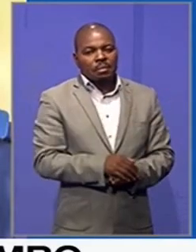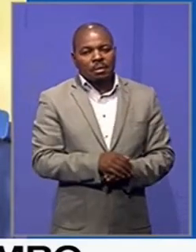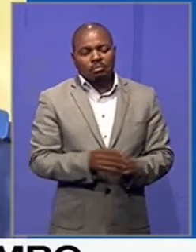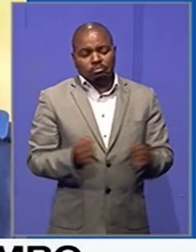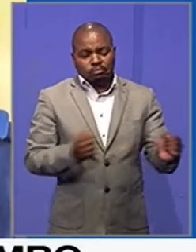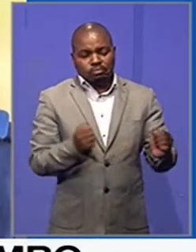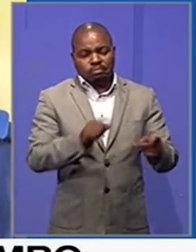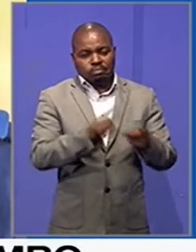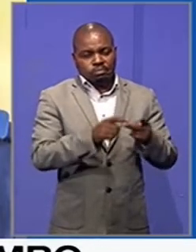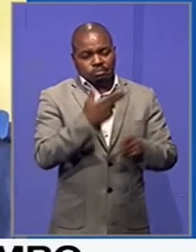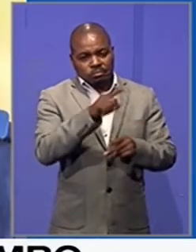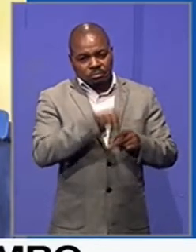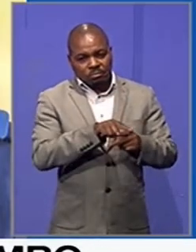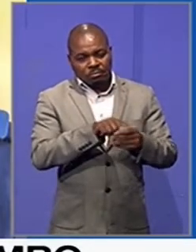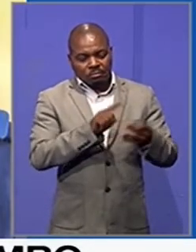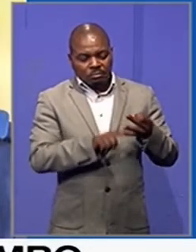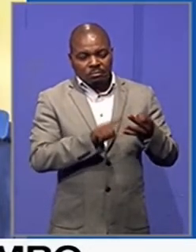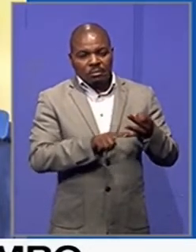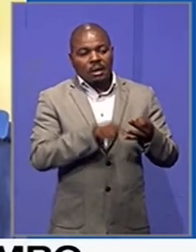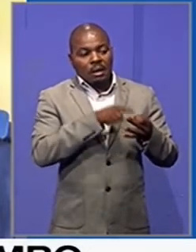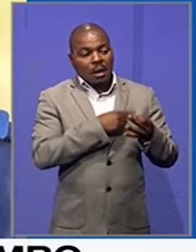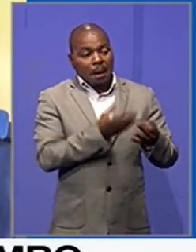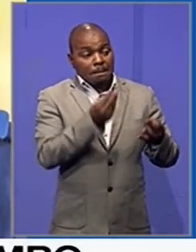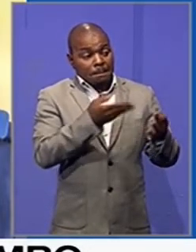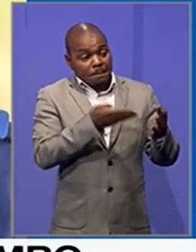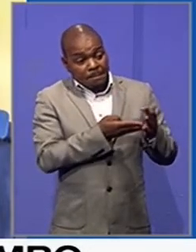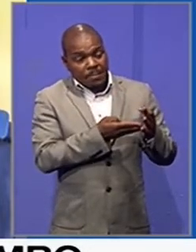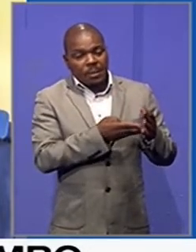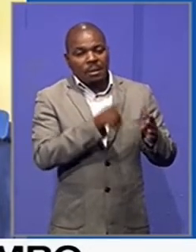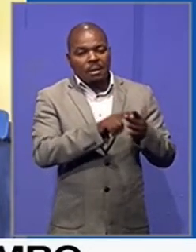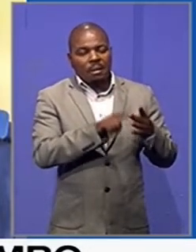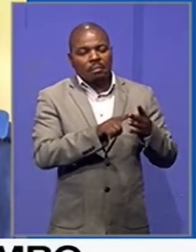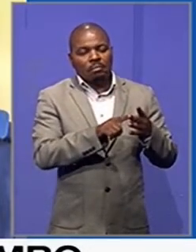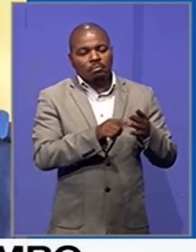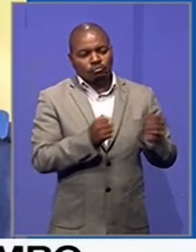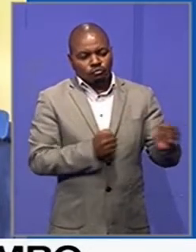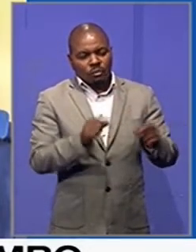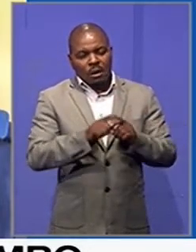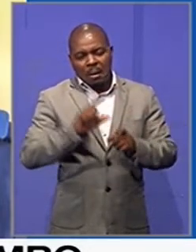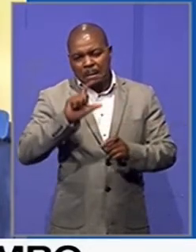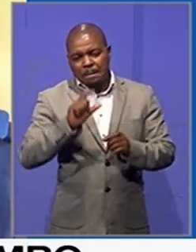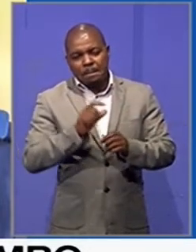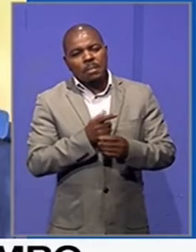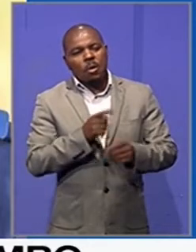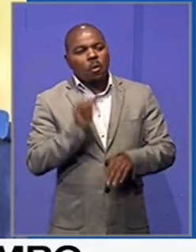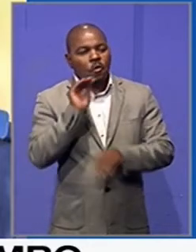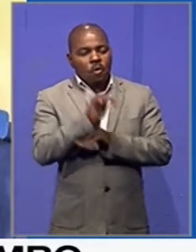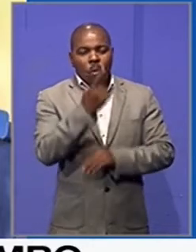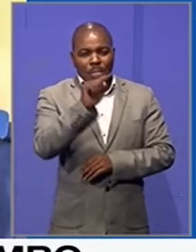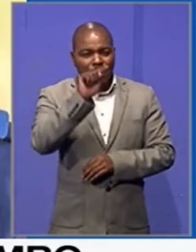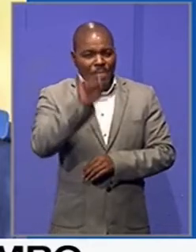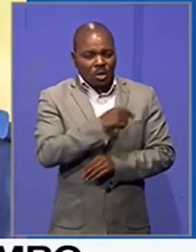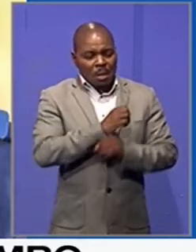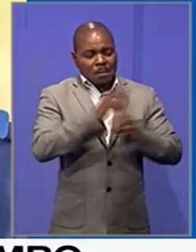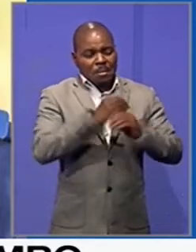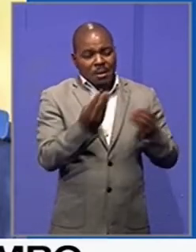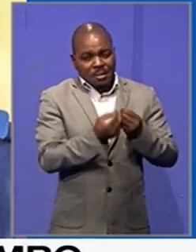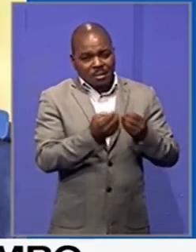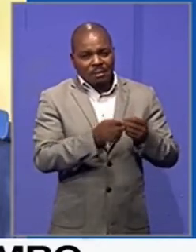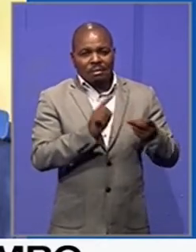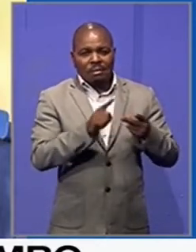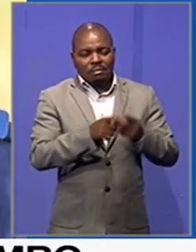rifles, 5 pistols including the one found in his possession, rifle and pistol magazines, more than 1,000 ammunitions, Channel